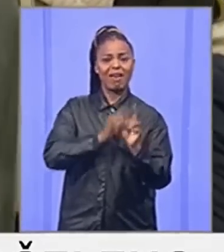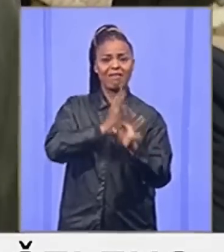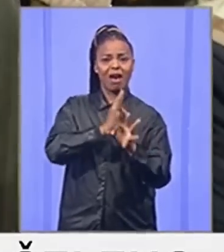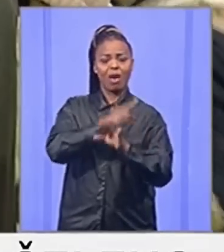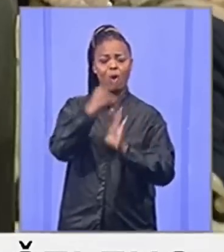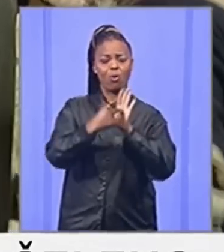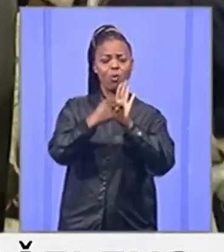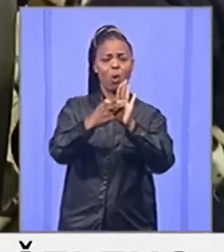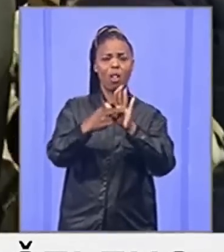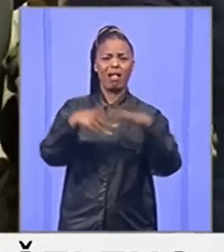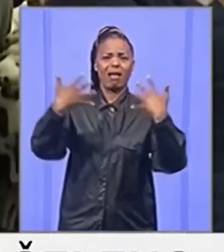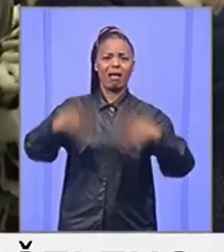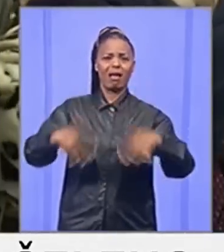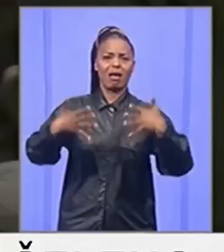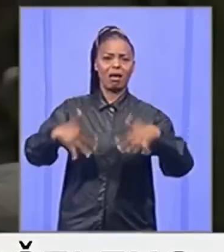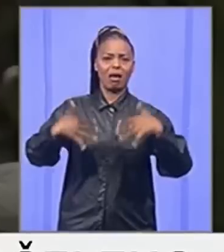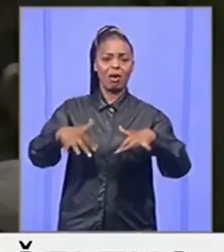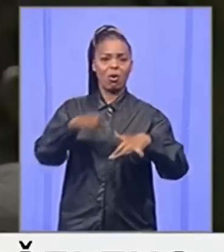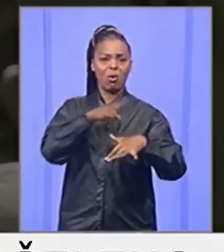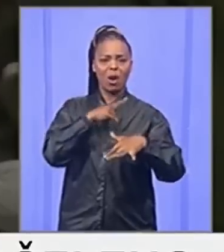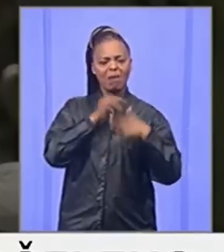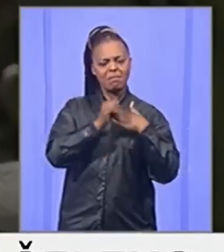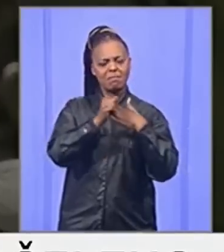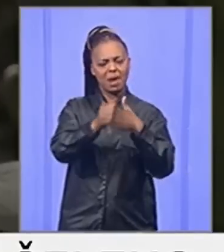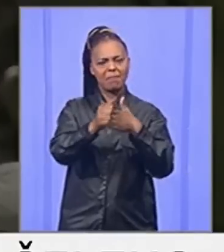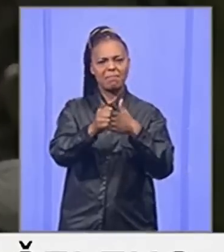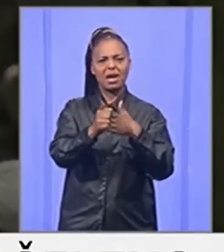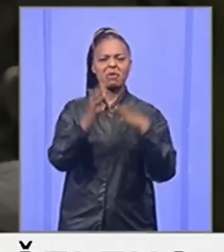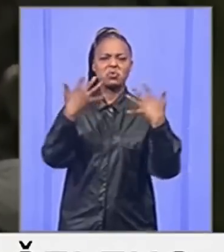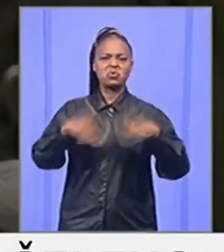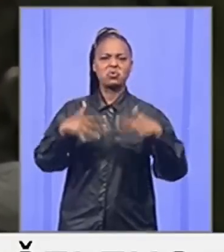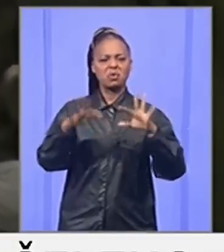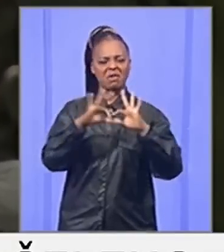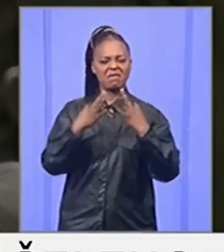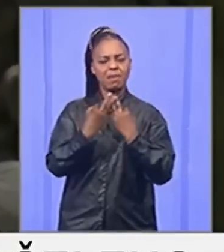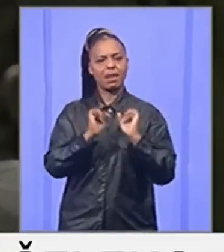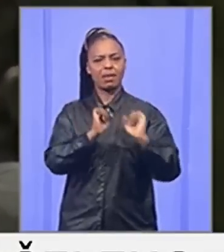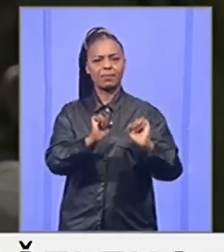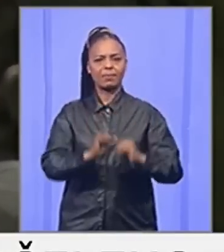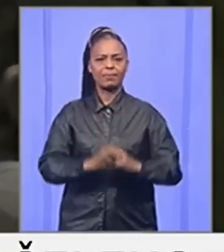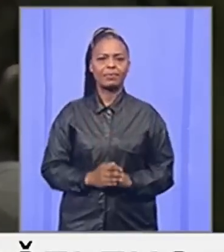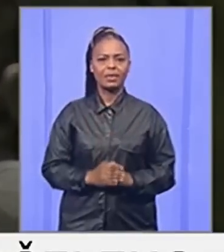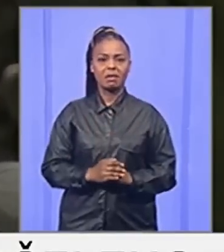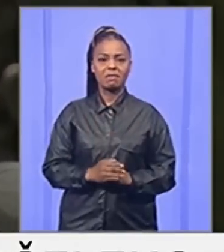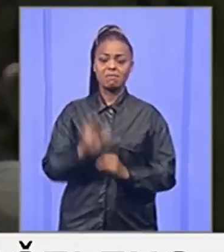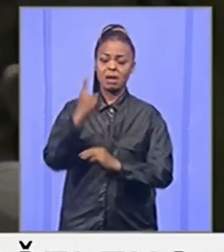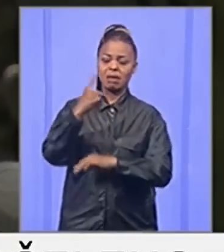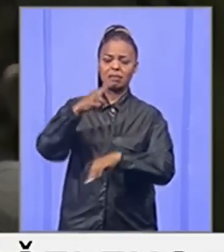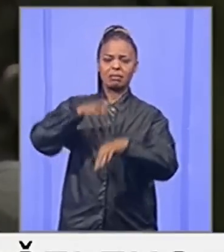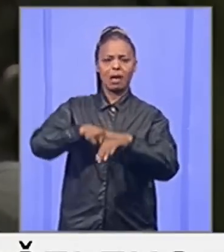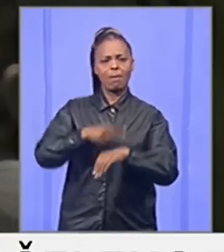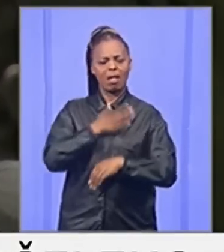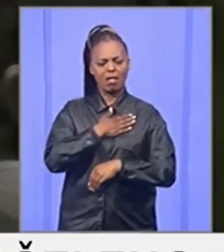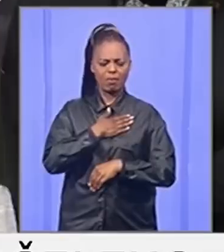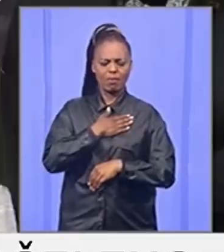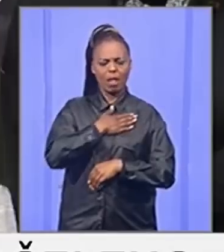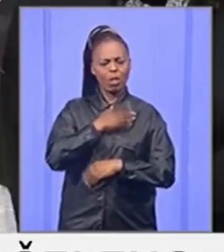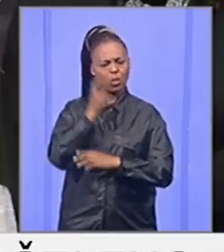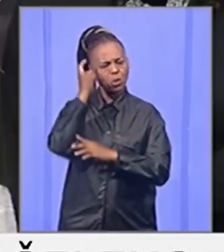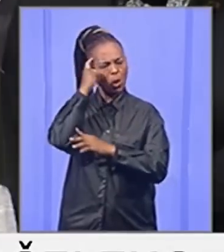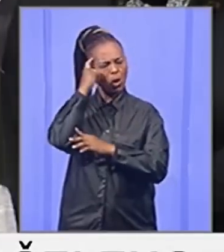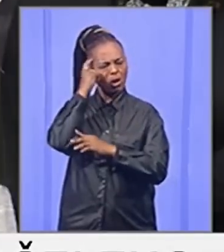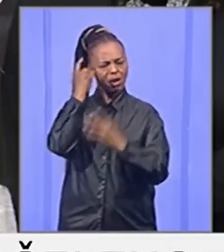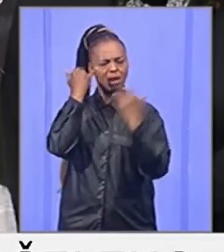a enka e le e tlang ho tataisa lelapa. For the first time I saw this old and I see it befitting